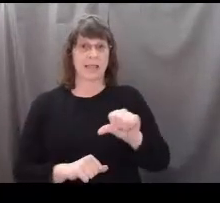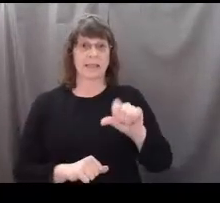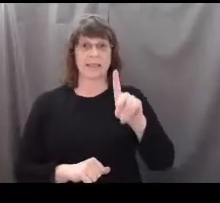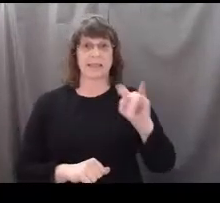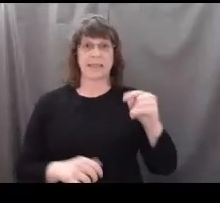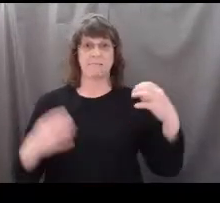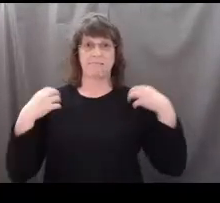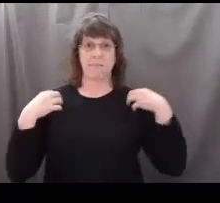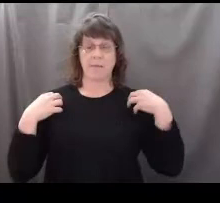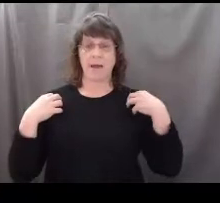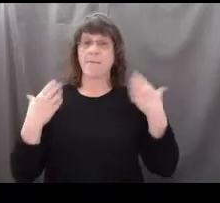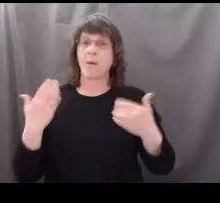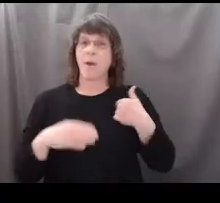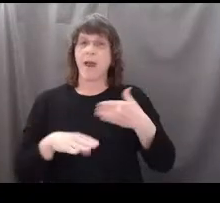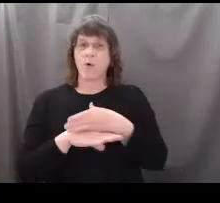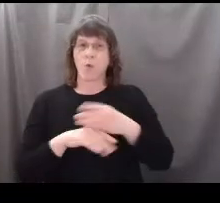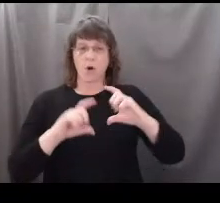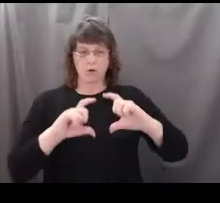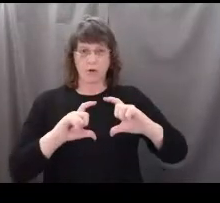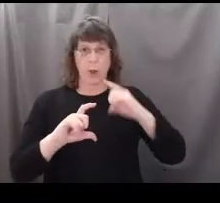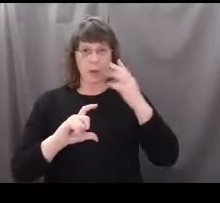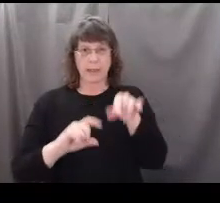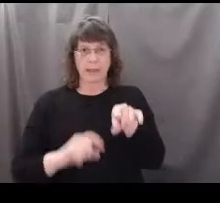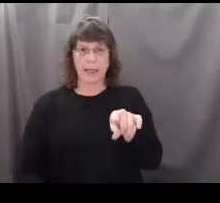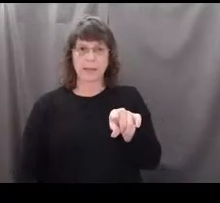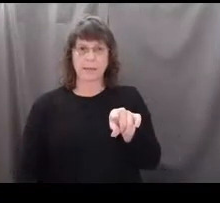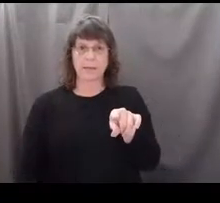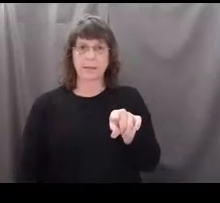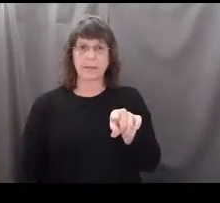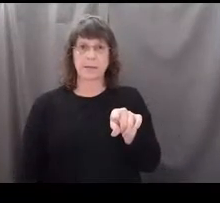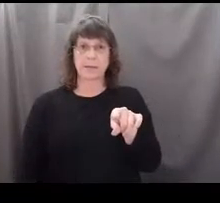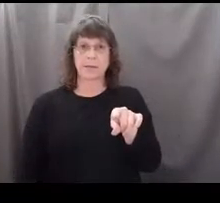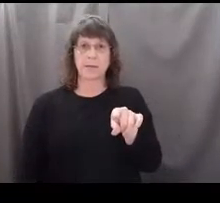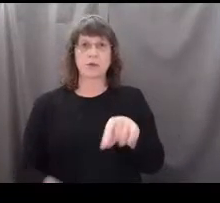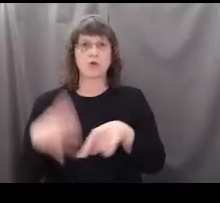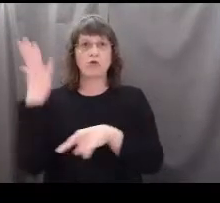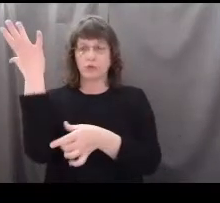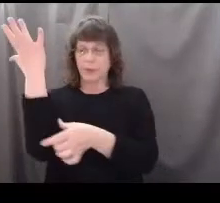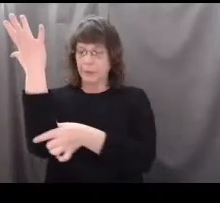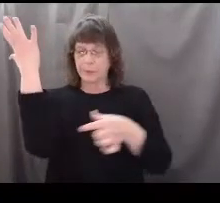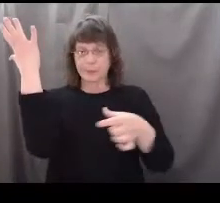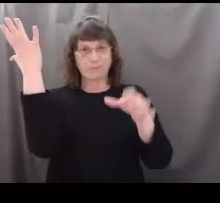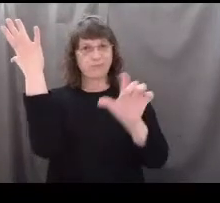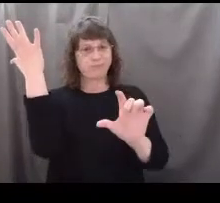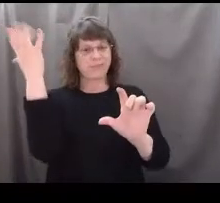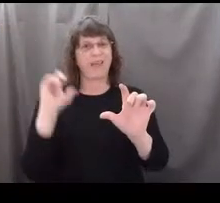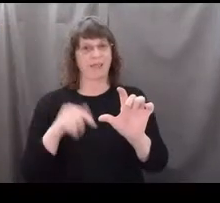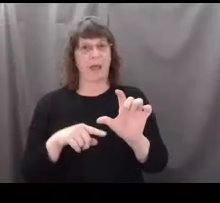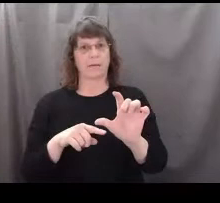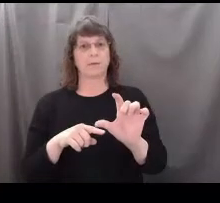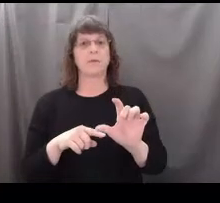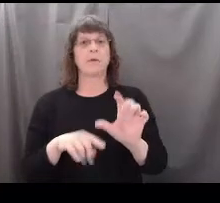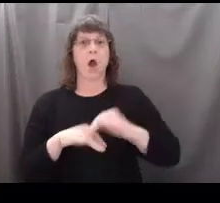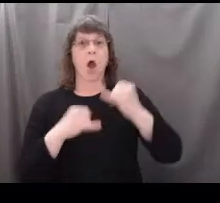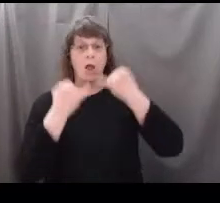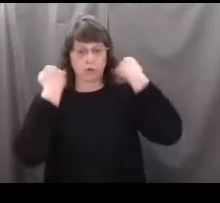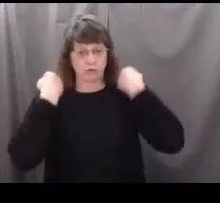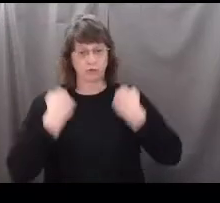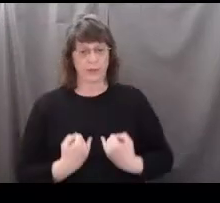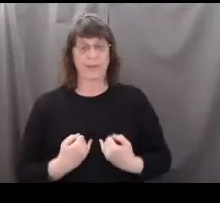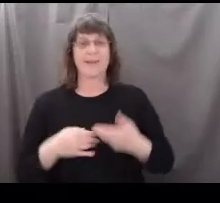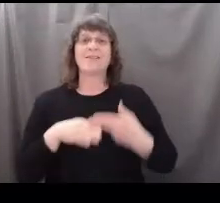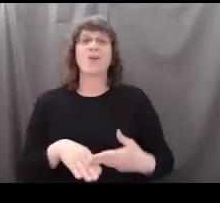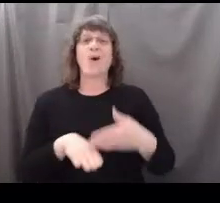wood cookie with you. It looks like this tree ring on the screen. That's called a wood cookie, and it's